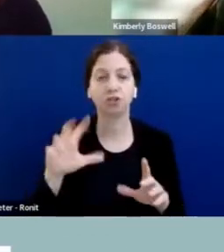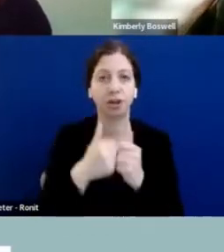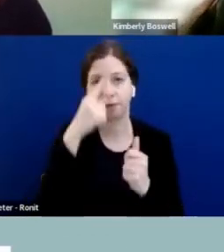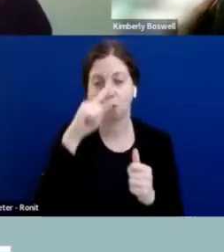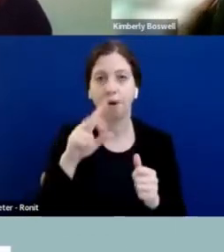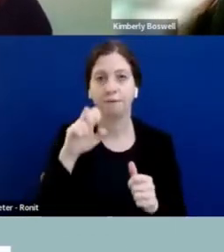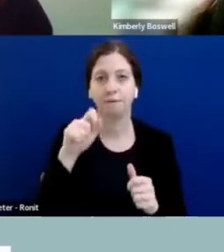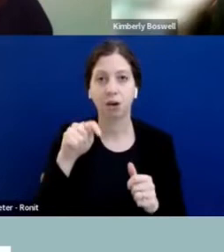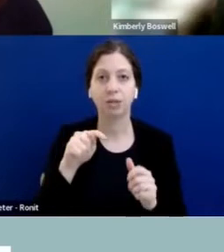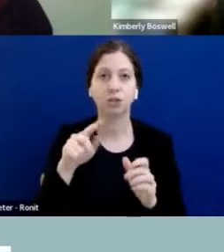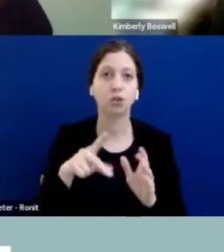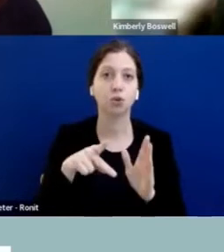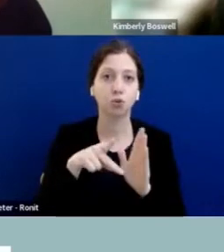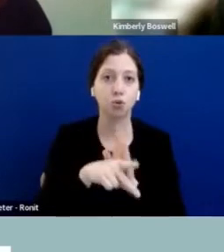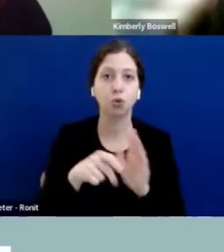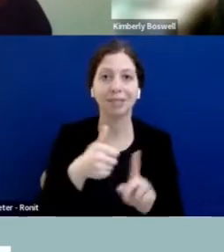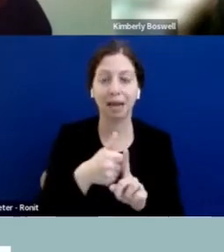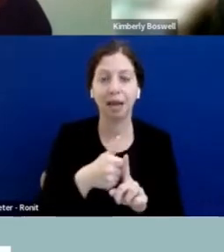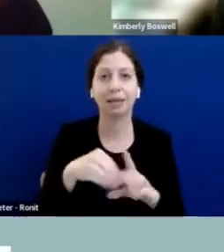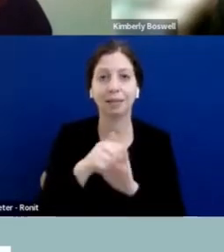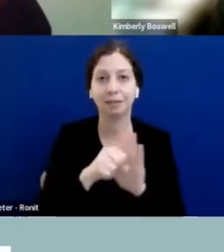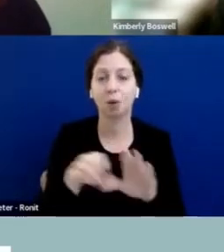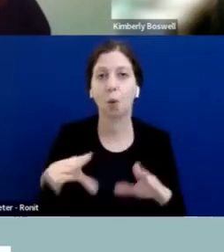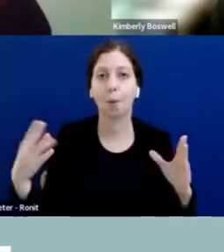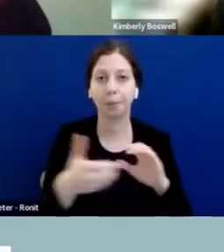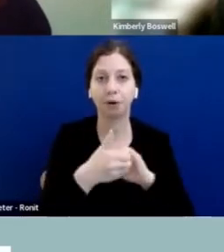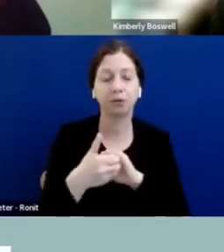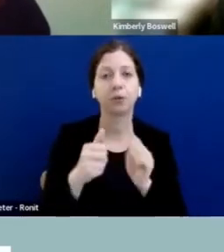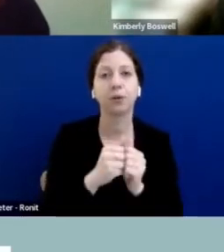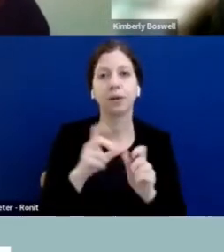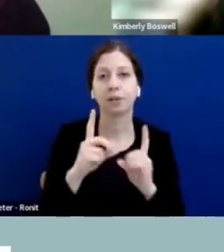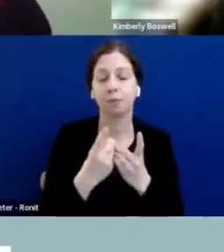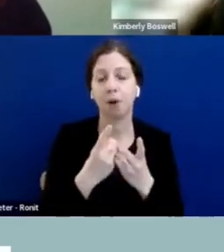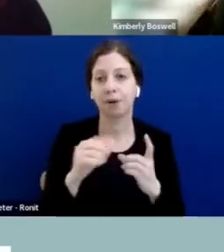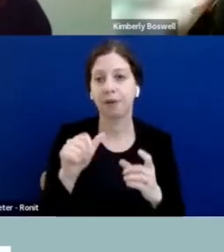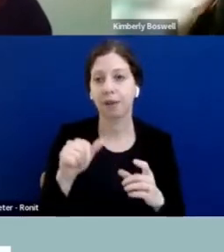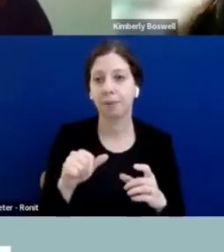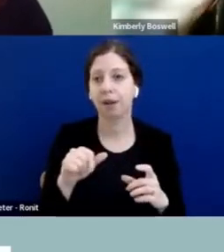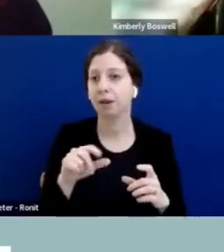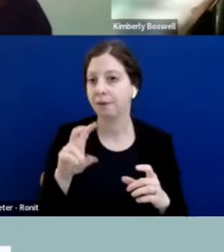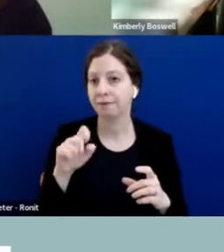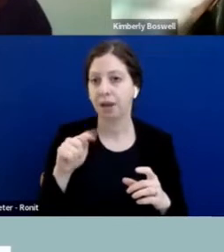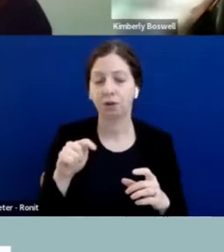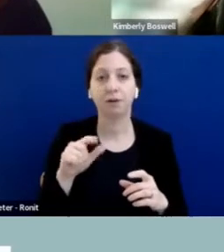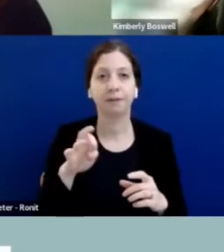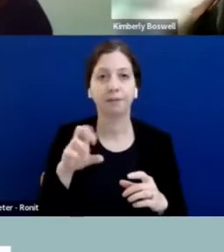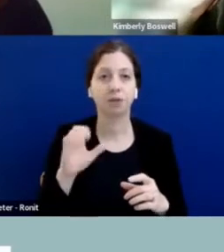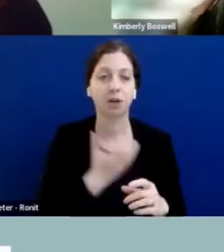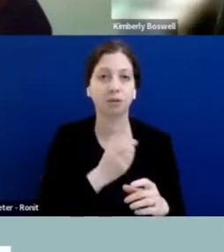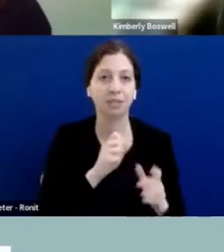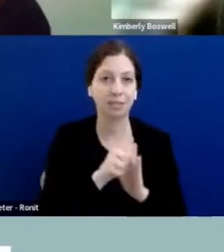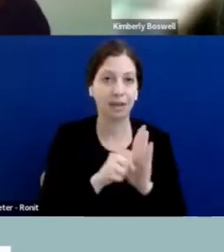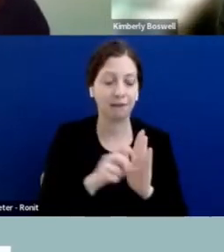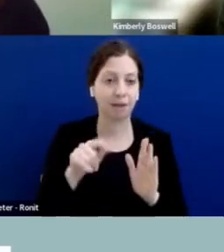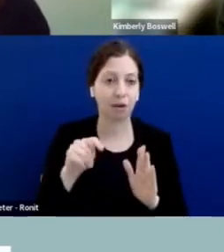in our state, open partnerships with the Alabama Department of Veteran Affairs, our state veteran representative,